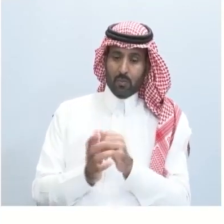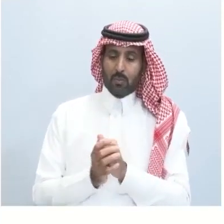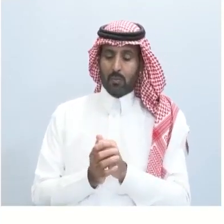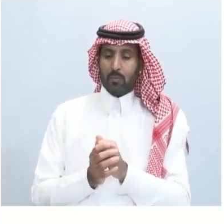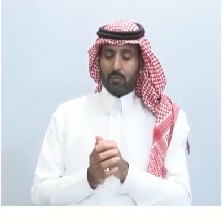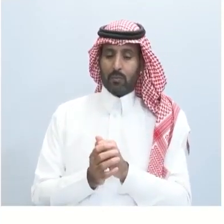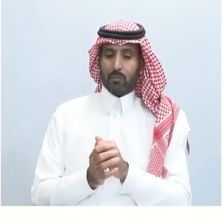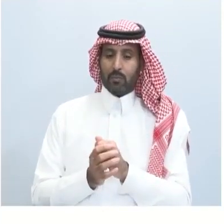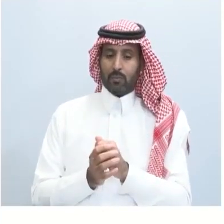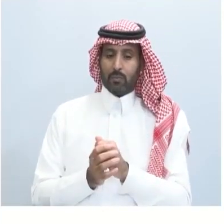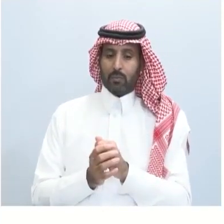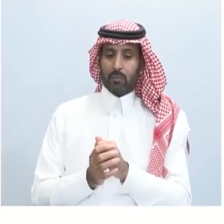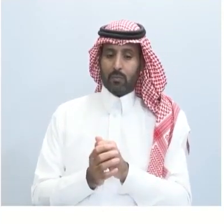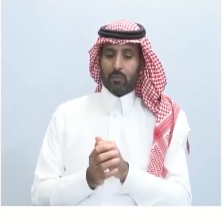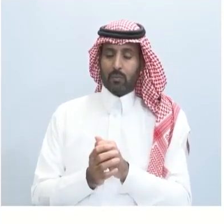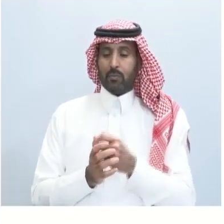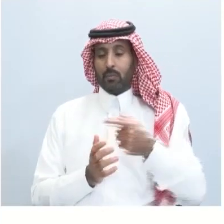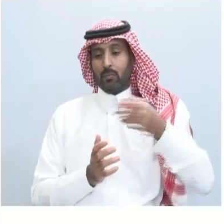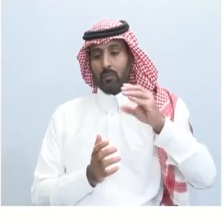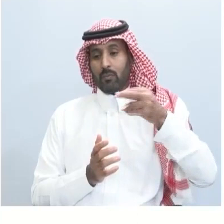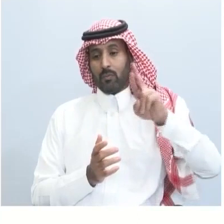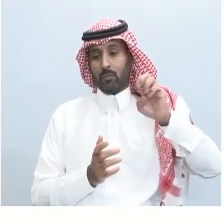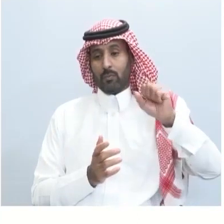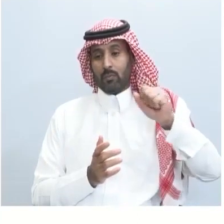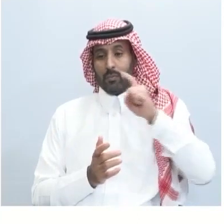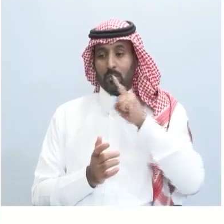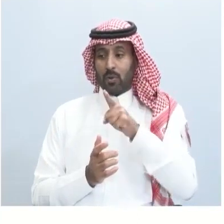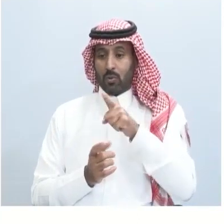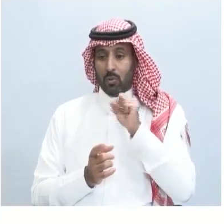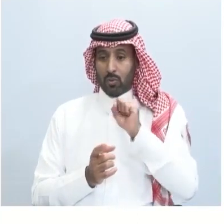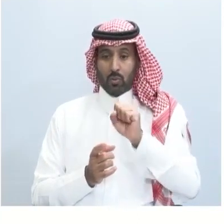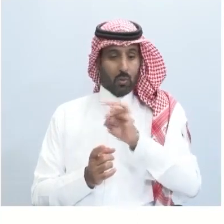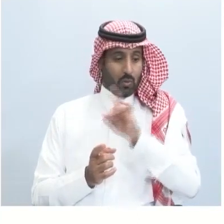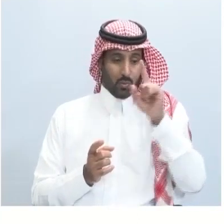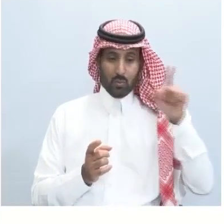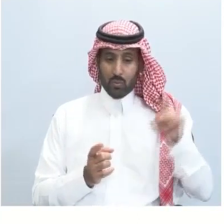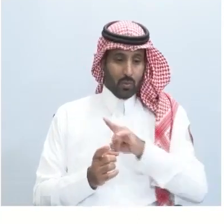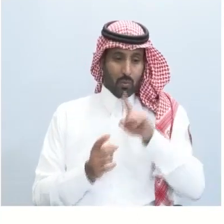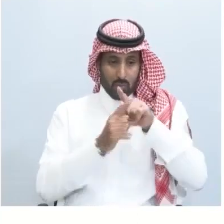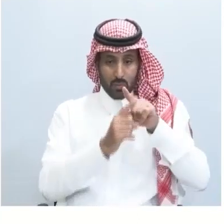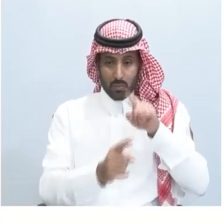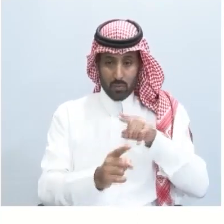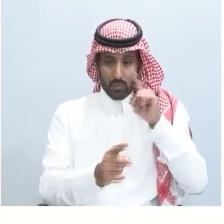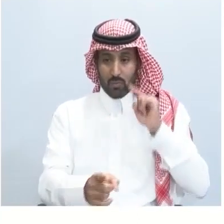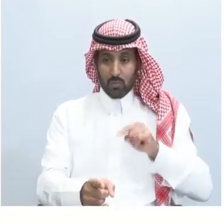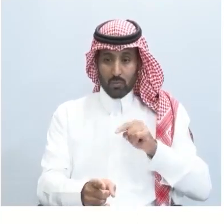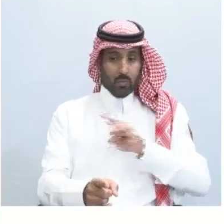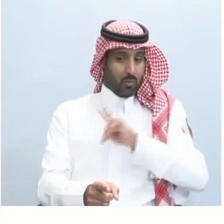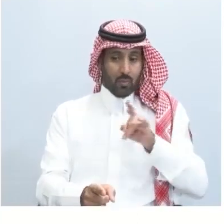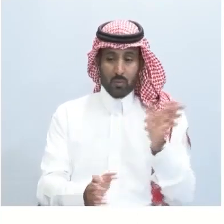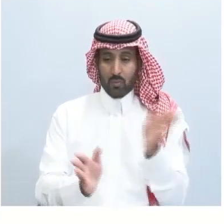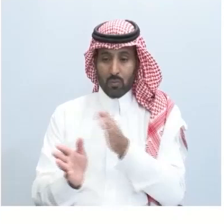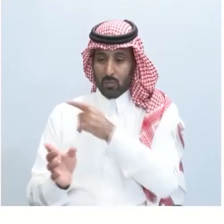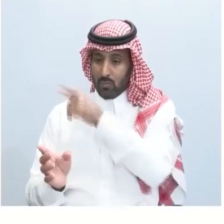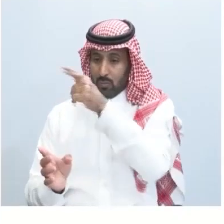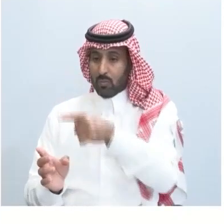the crease. Of course, in the opponent's goal. Not your goal, the opponent's goal. The area in front of your goal is called